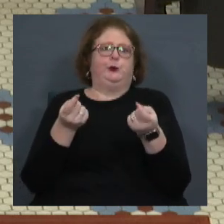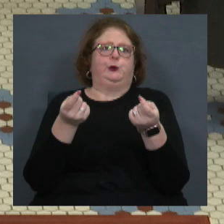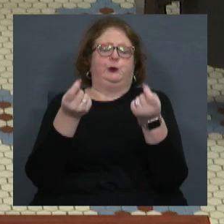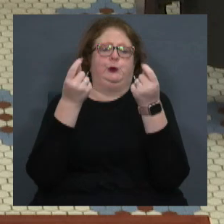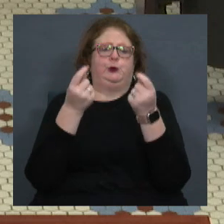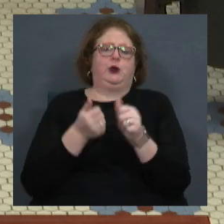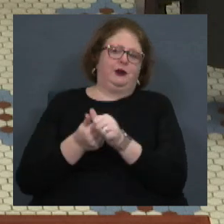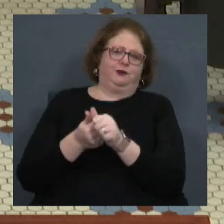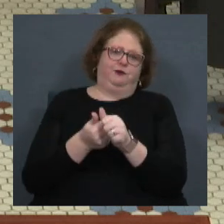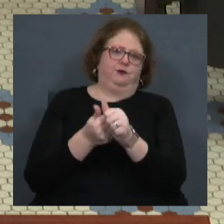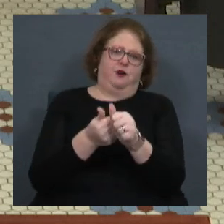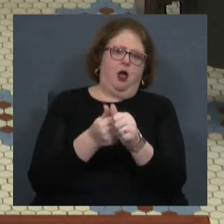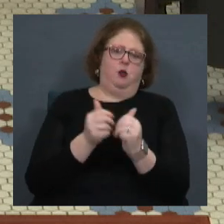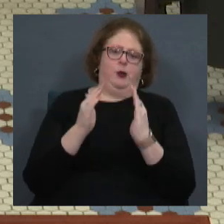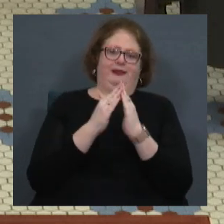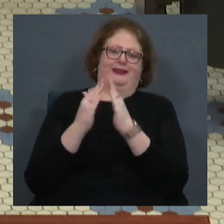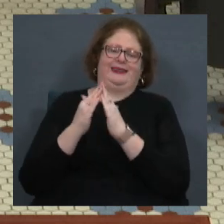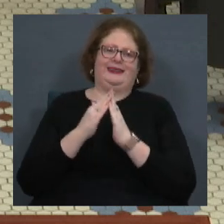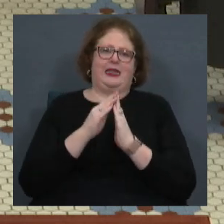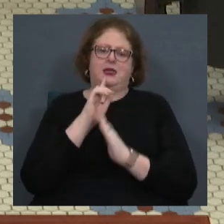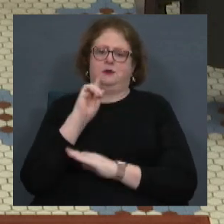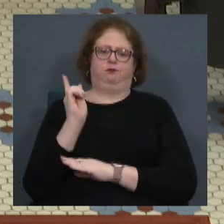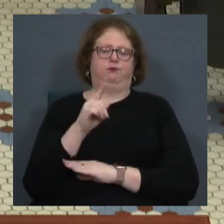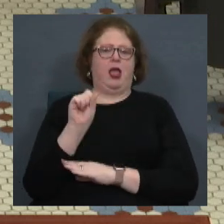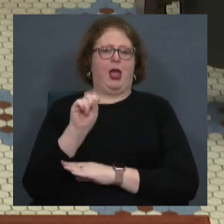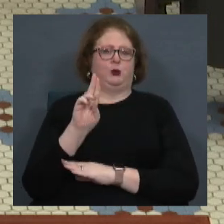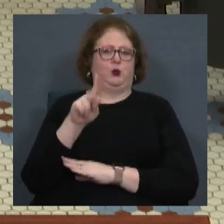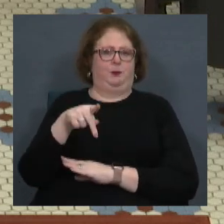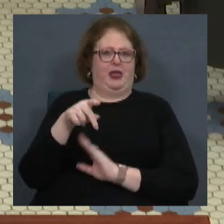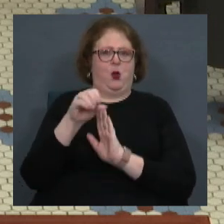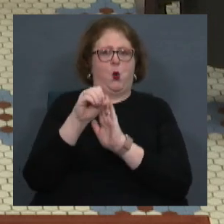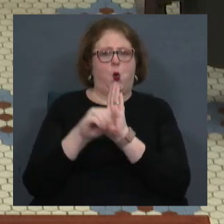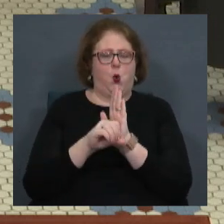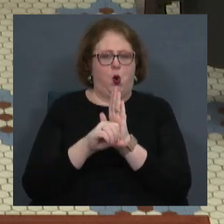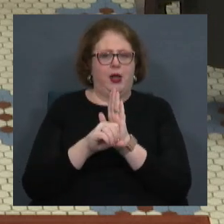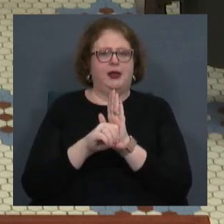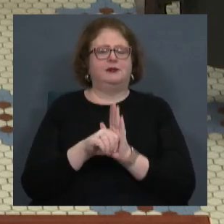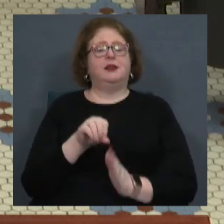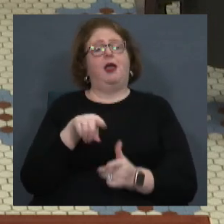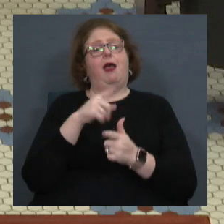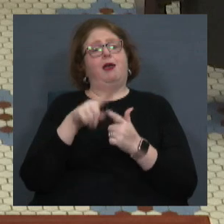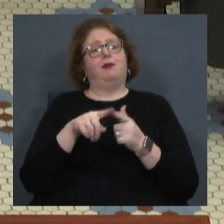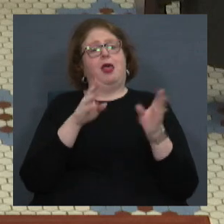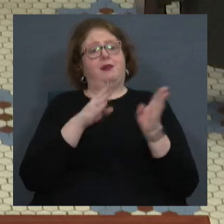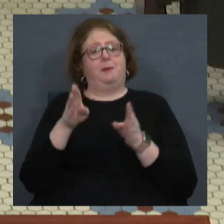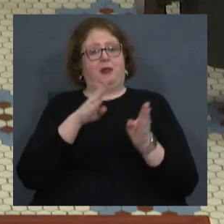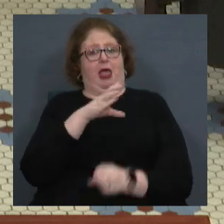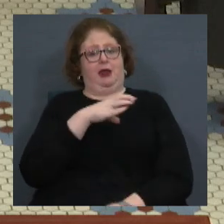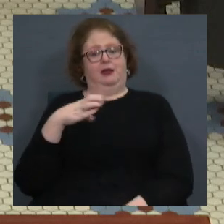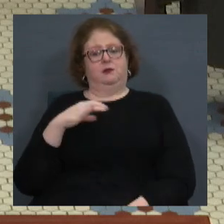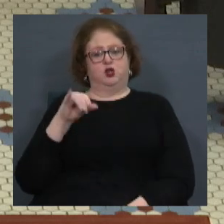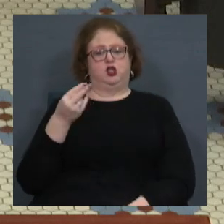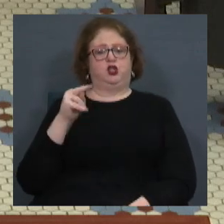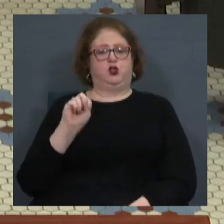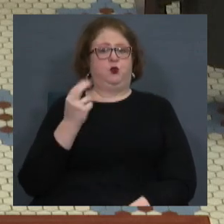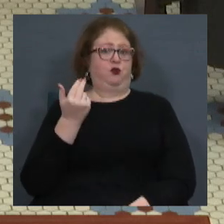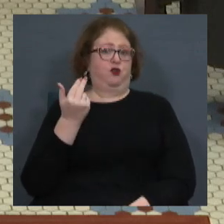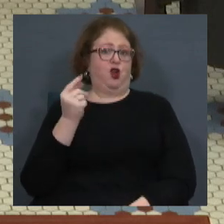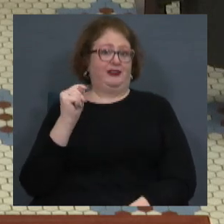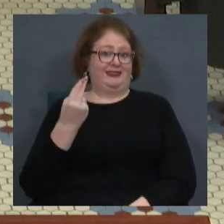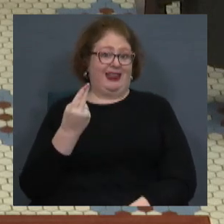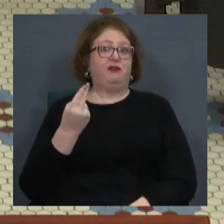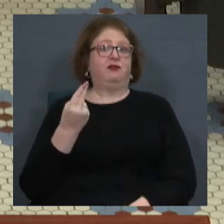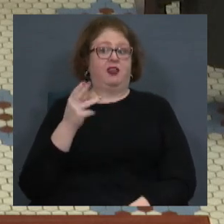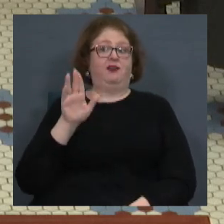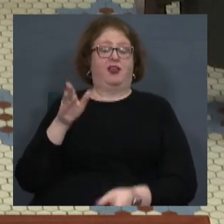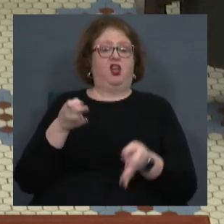in its SUP ordinance, which resulted in the Planning Commission at its June 13th hearing